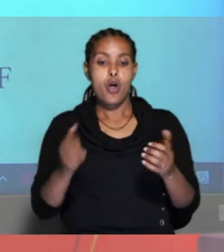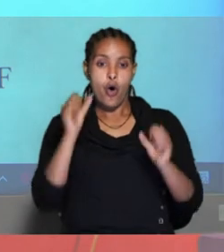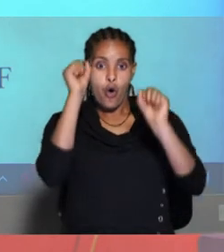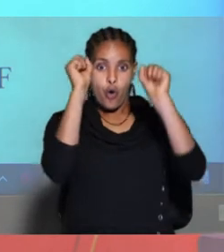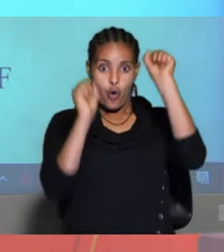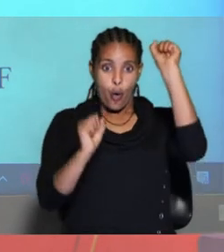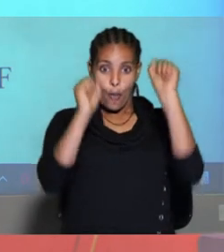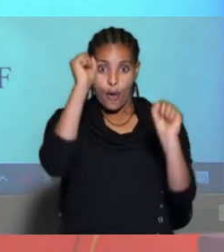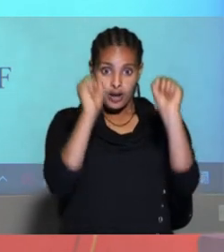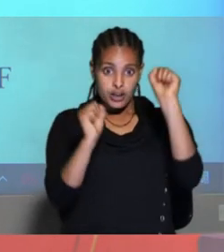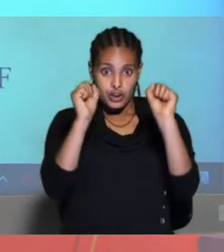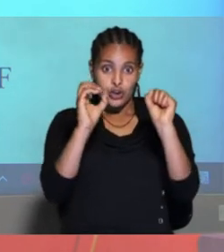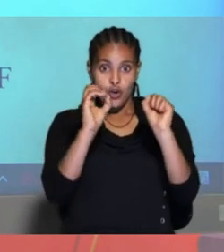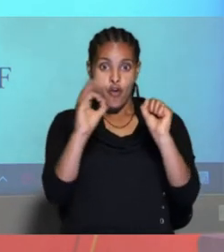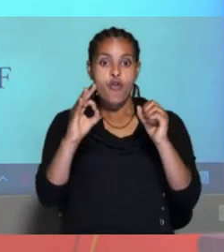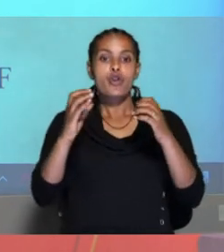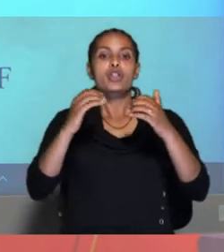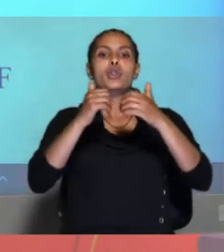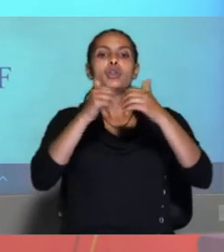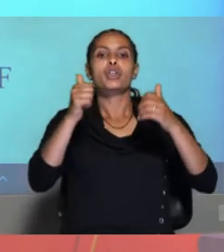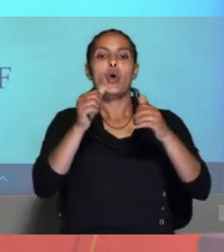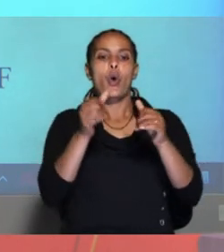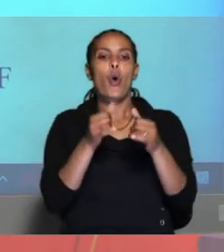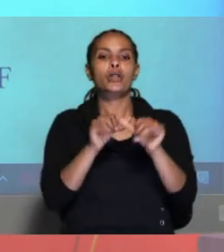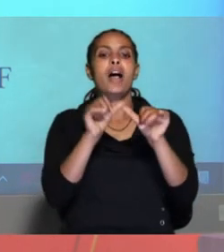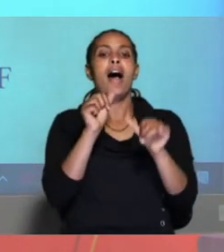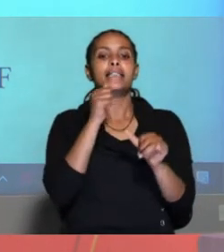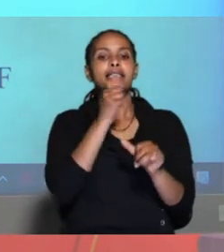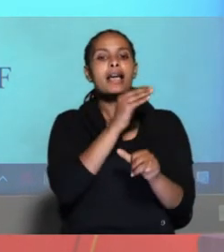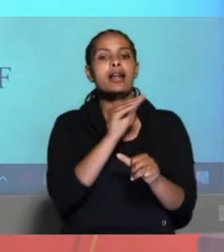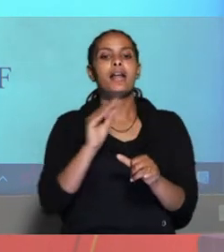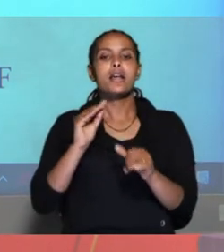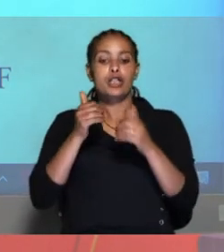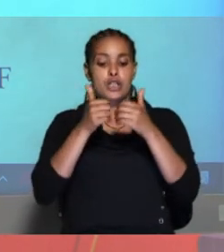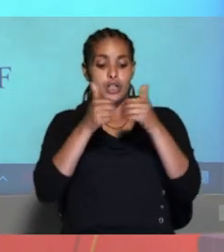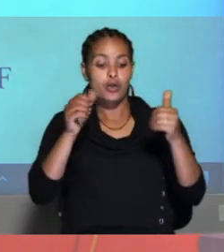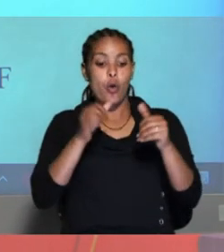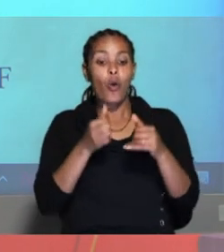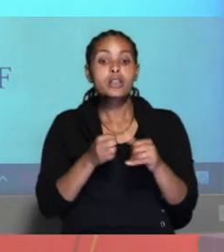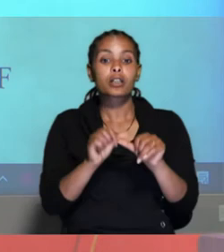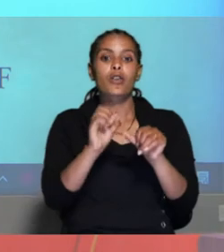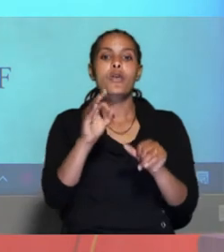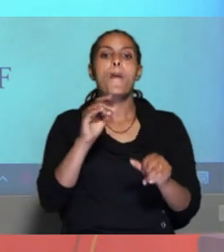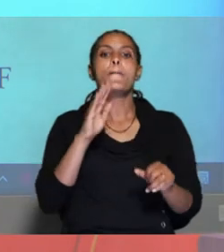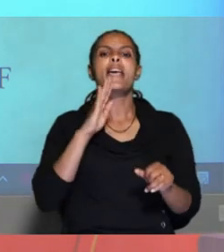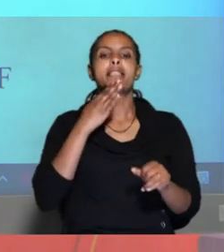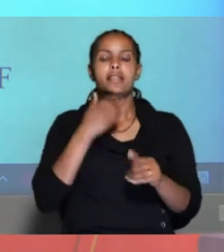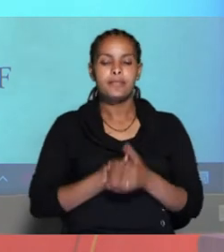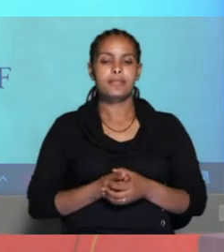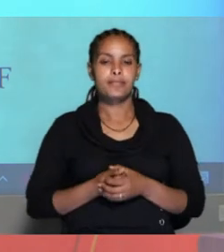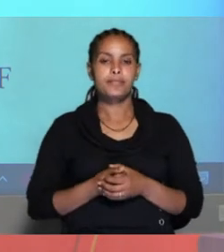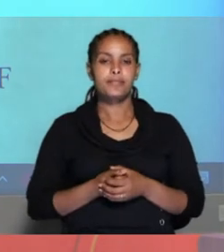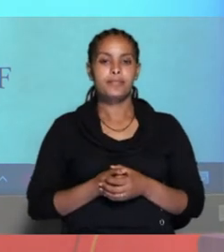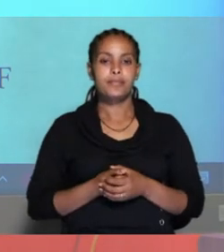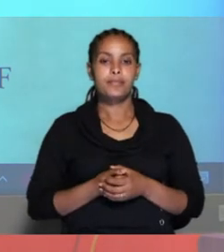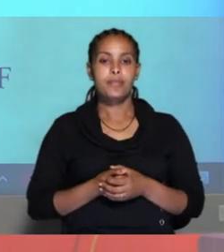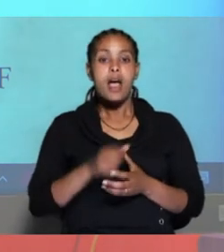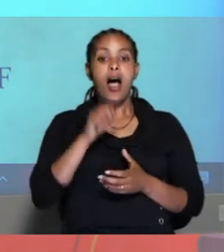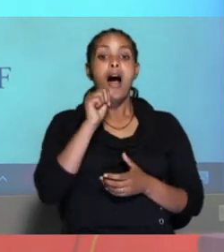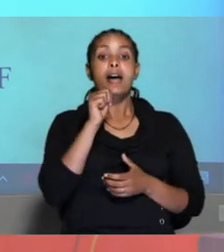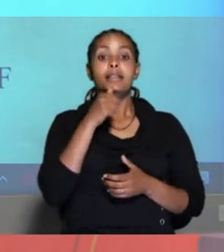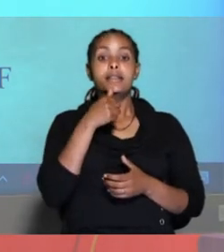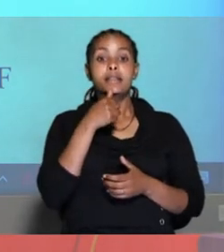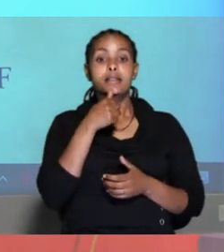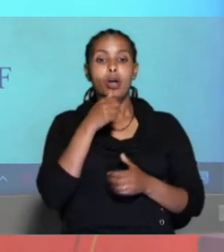Comparison of dissociation constant of the acid and dissociation constant of the base.